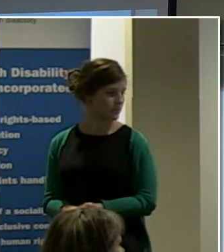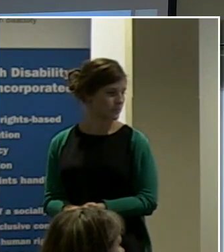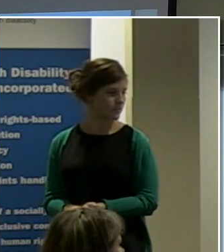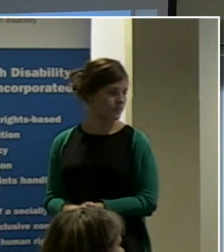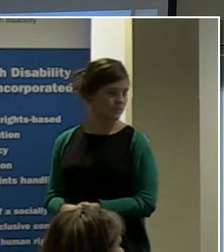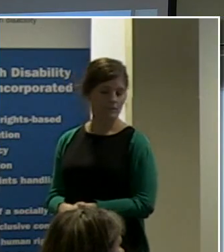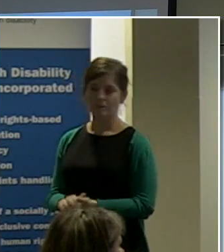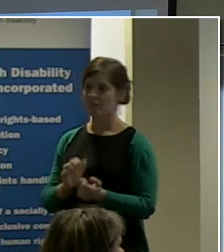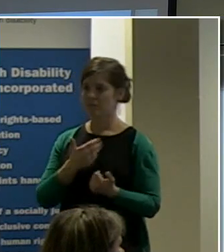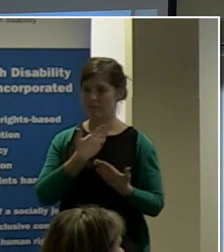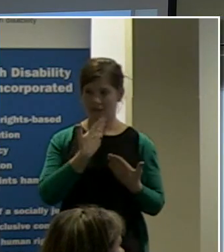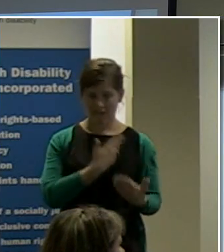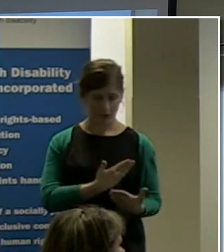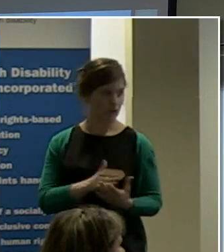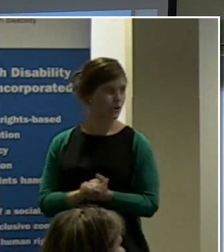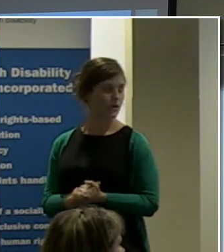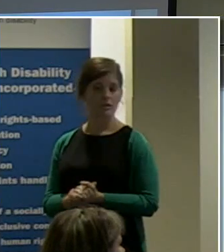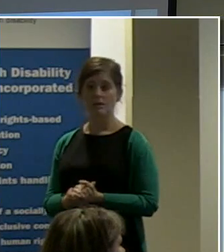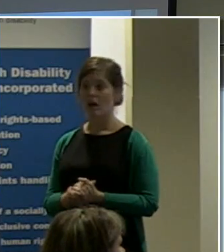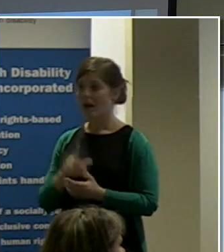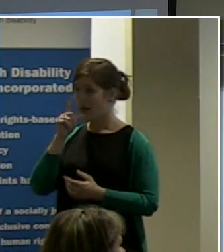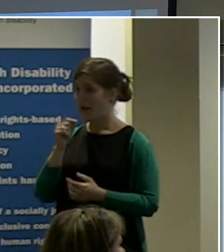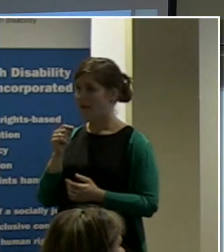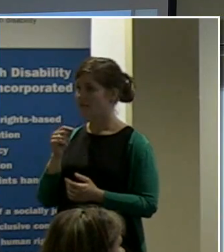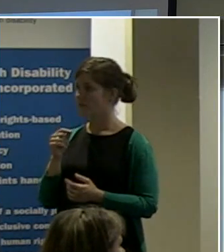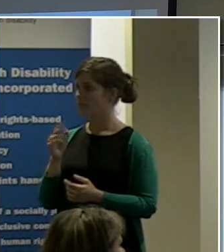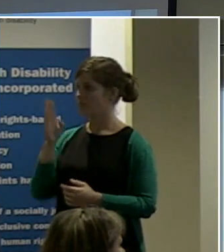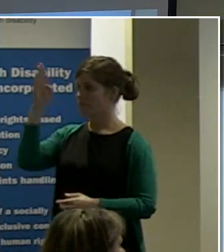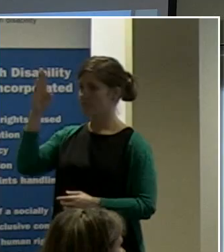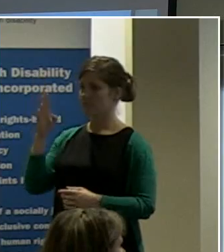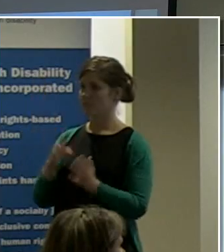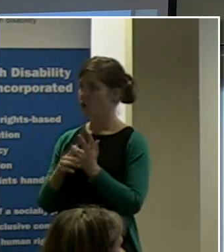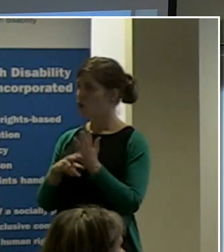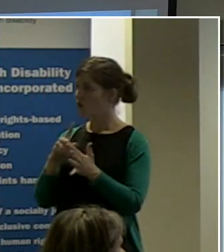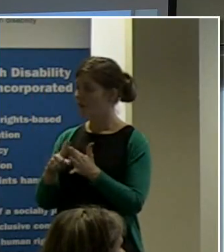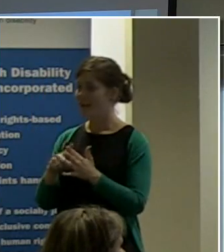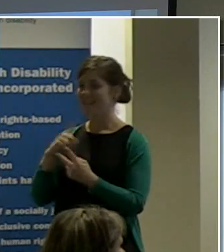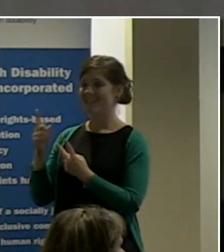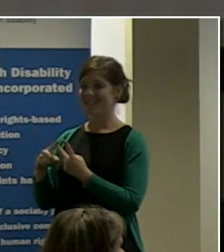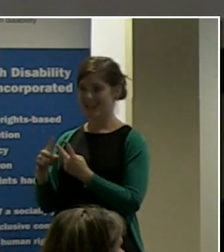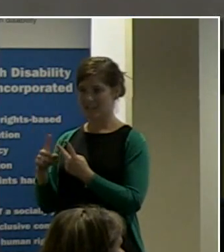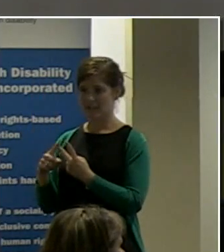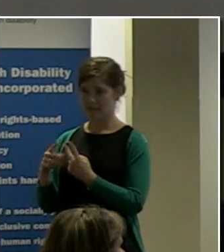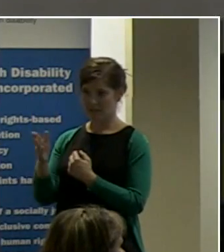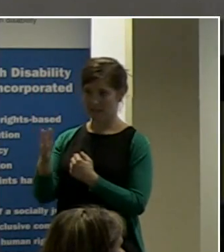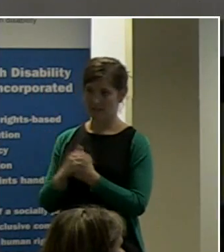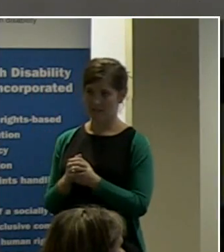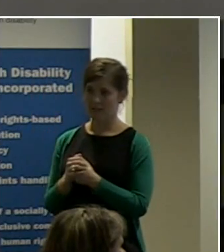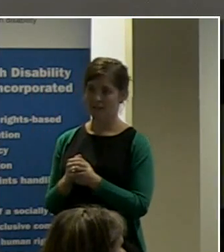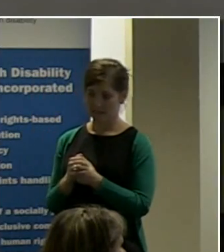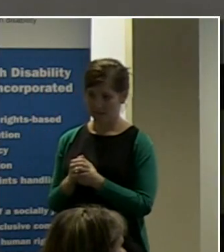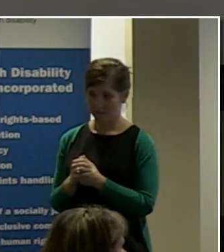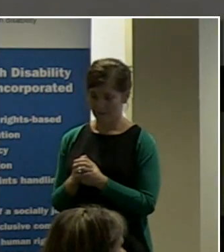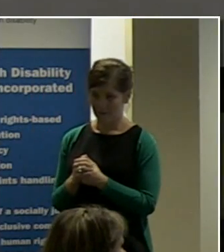Thanks for that, Bonnie. Can we have a mover or seconder, mover and seconder, that the apologies for the PwD